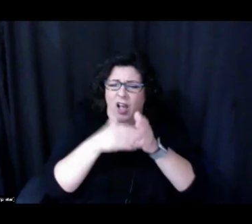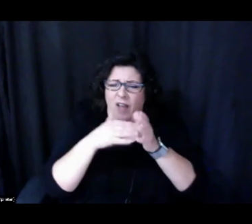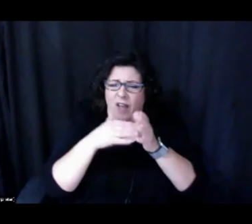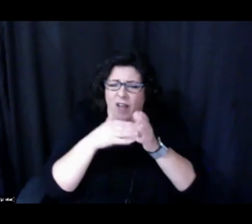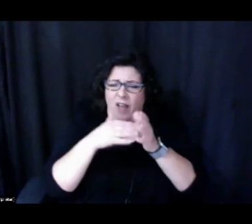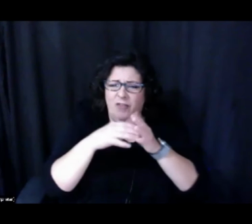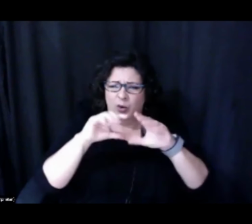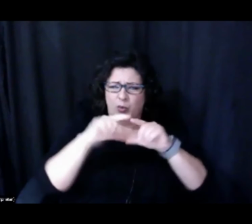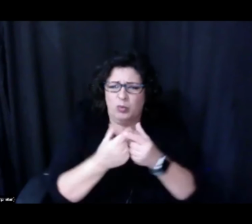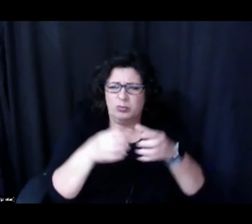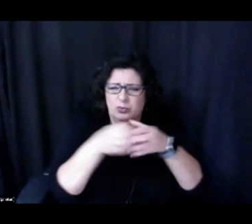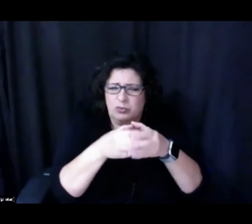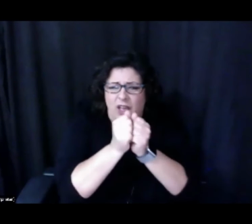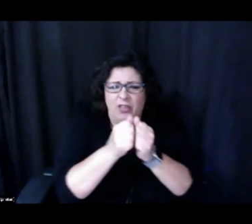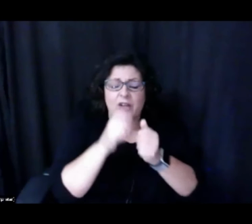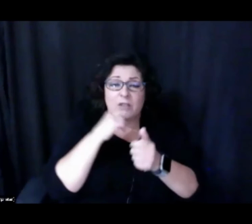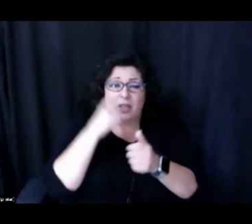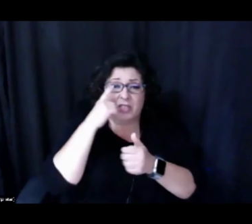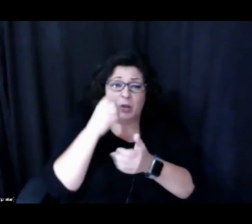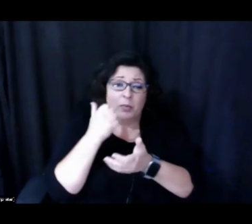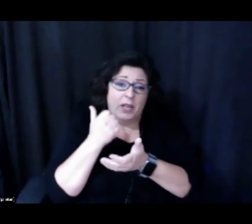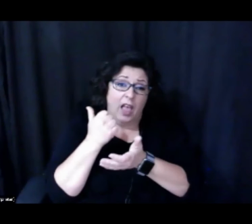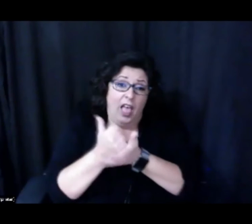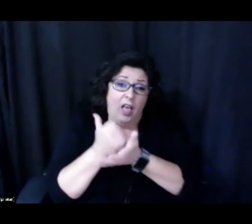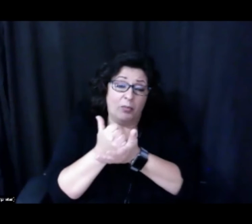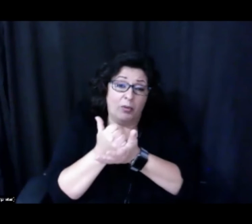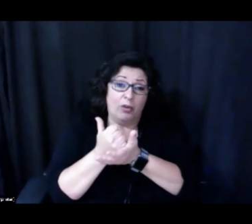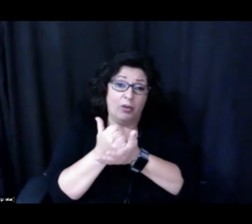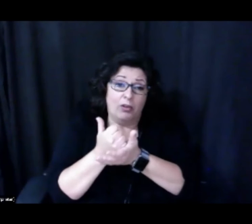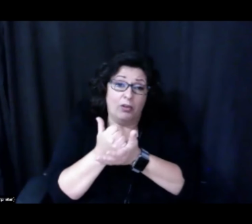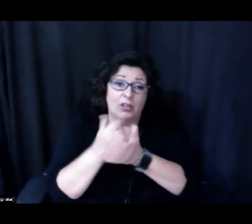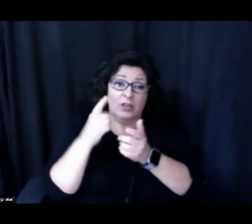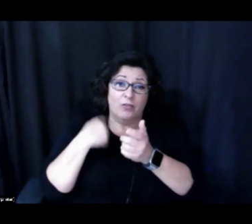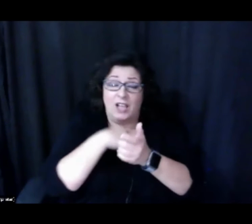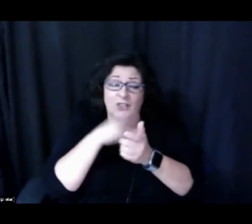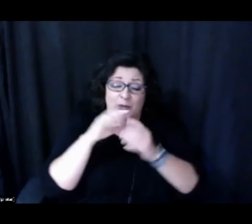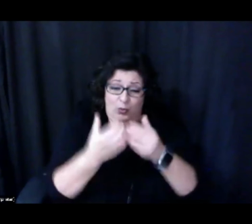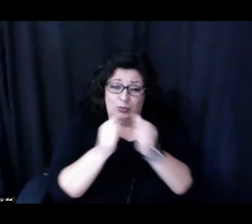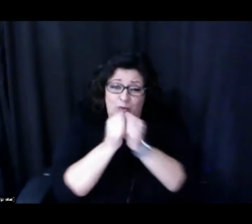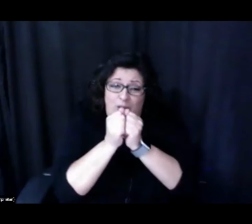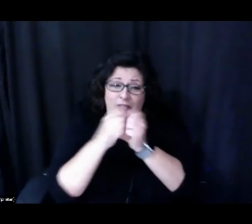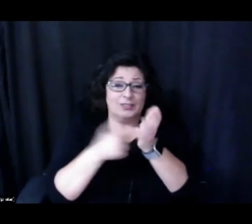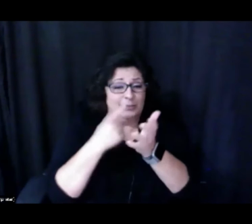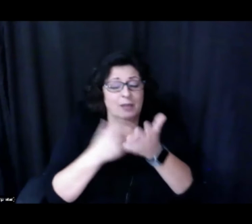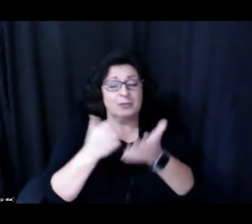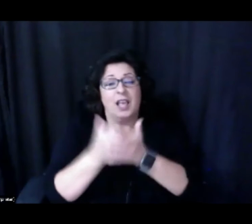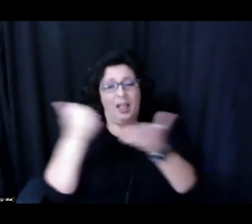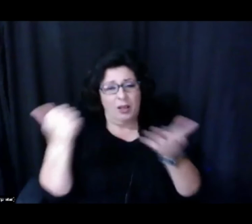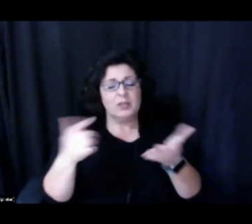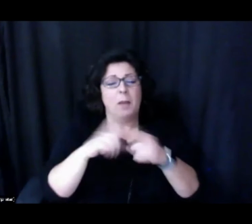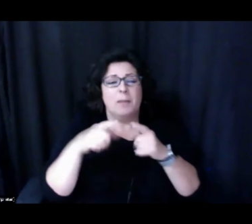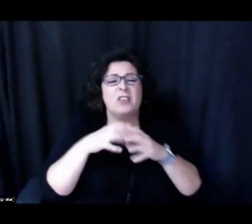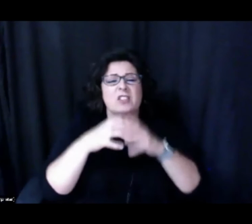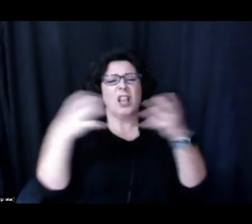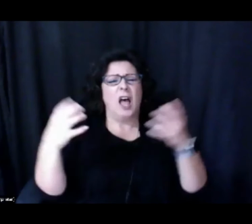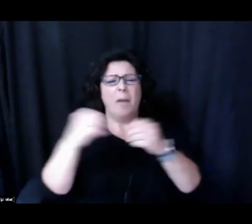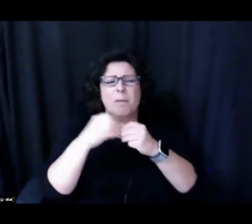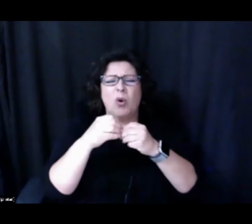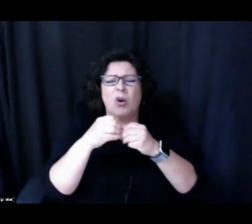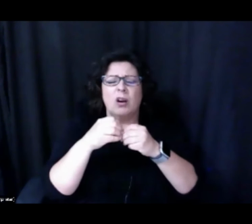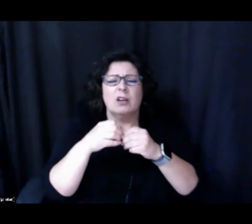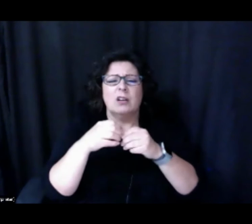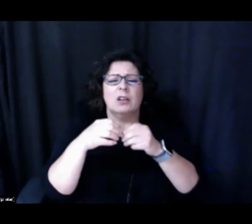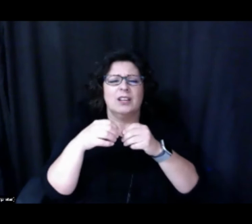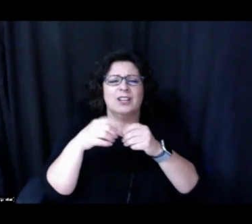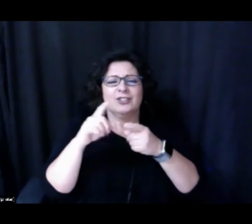also think it can be helpful for us to be grouped together sometimes. And so there's a lot more to it, but I'd love to have a conversation with you about it